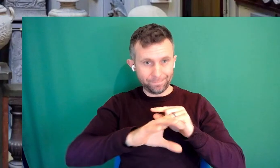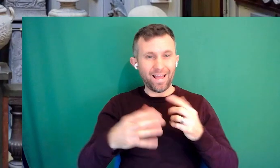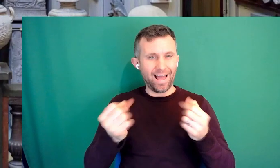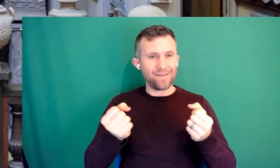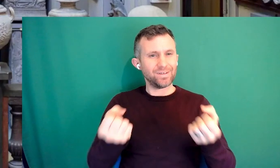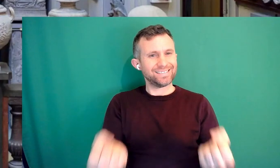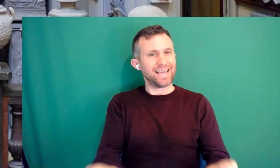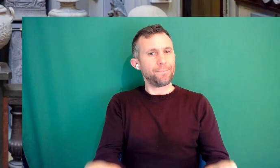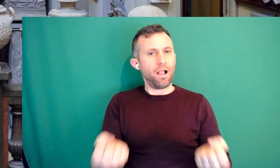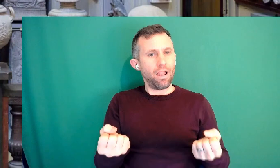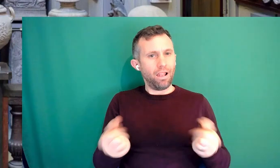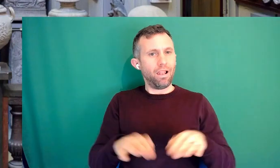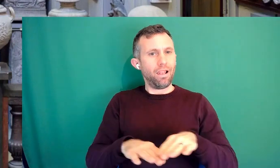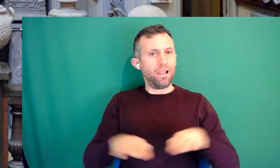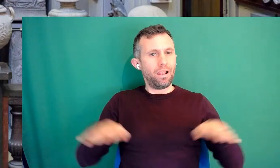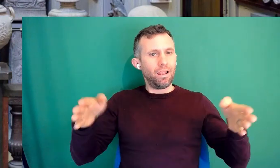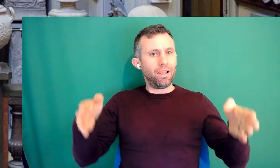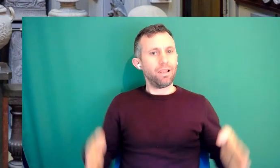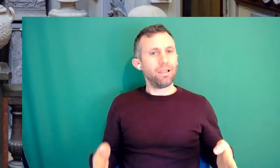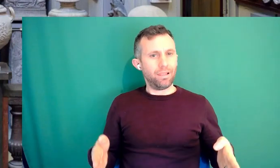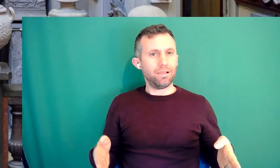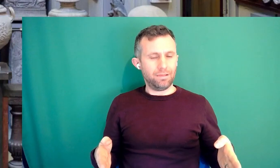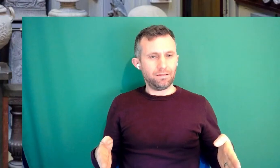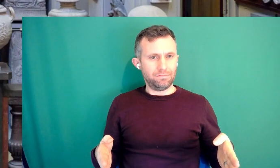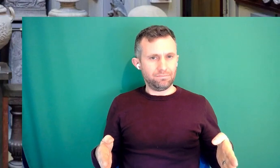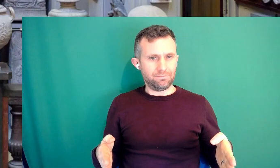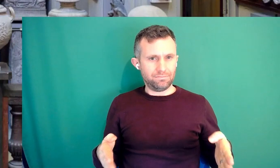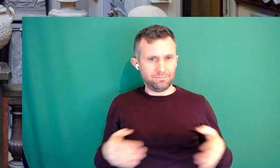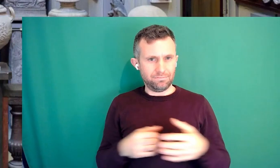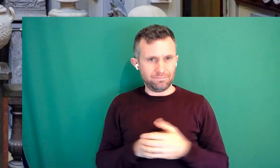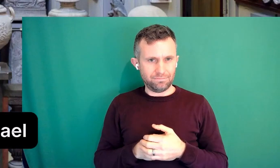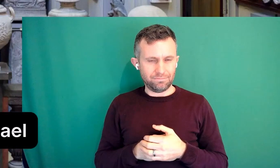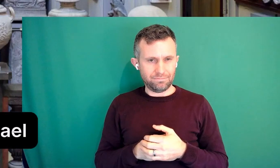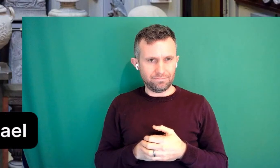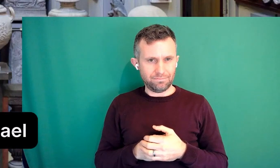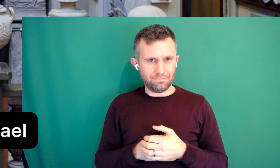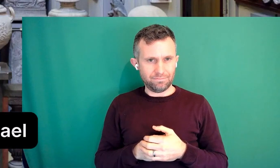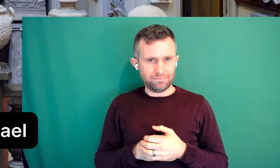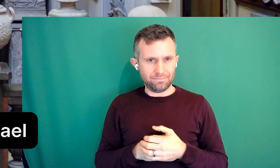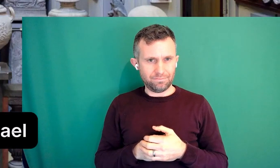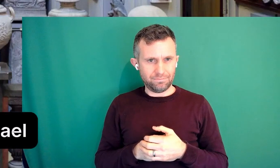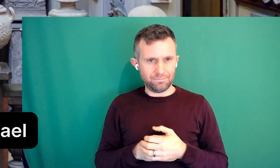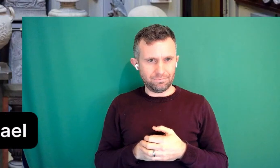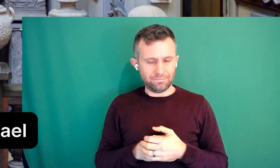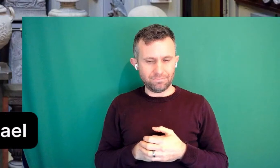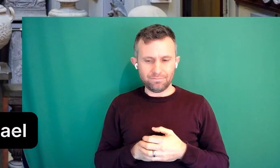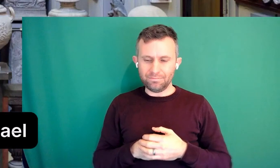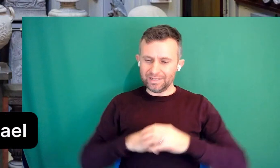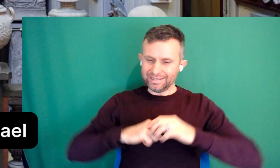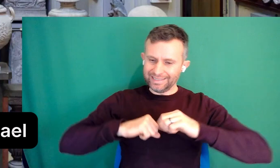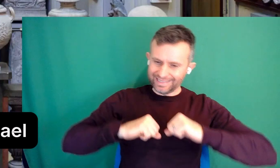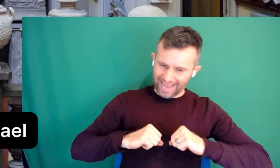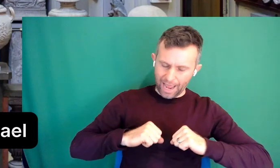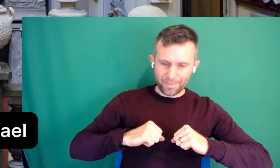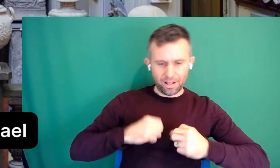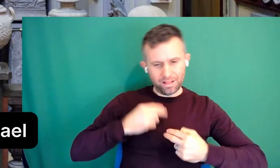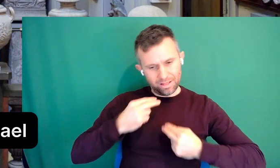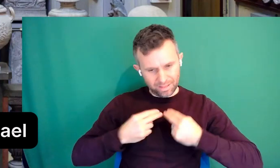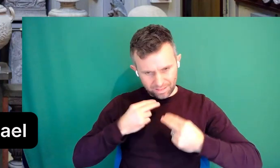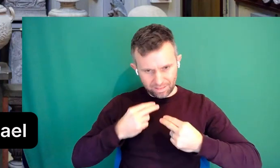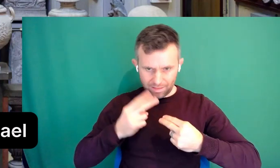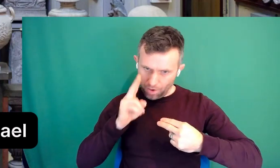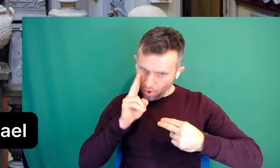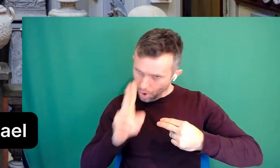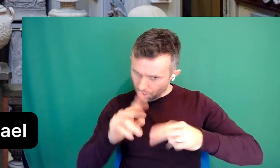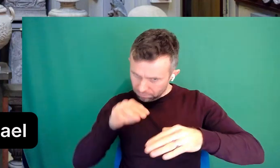Beneath Soane are two smaller statues. On the left is Michelangelo, and on the